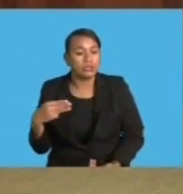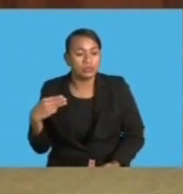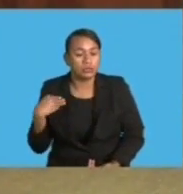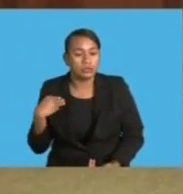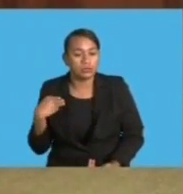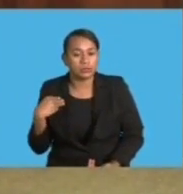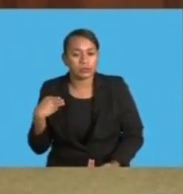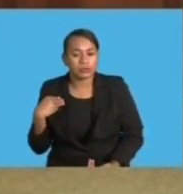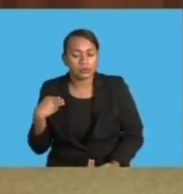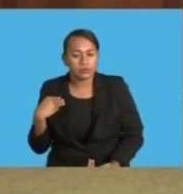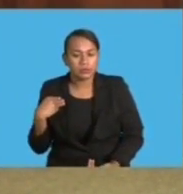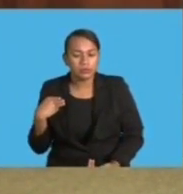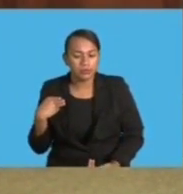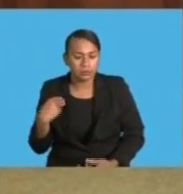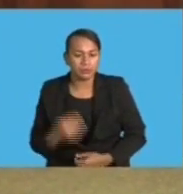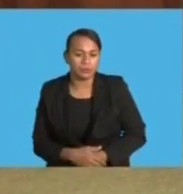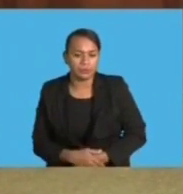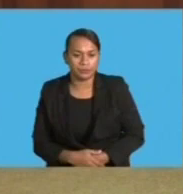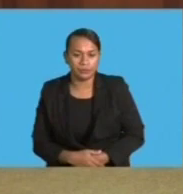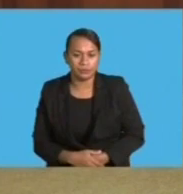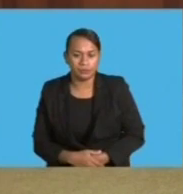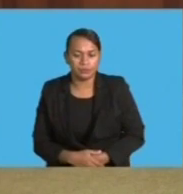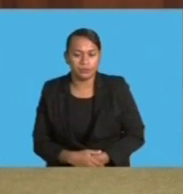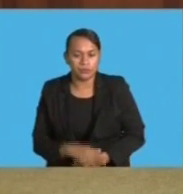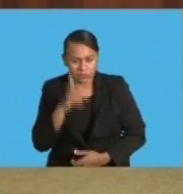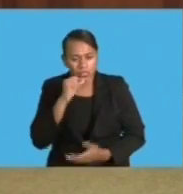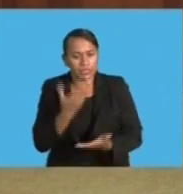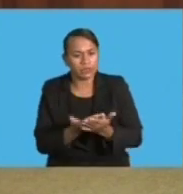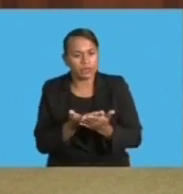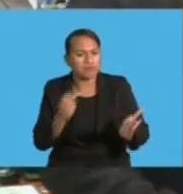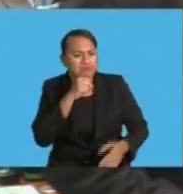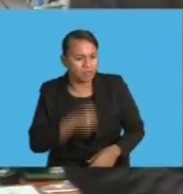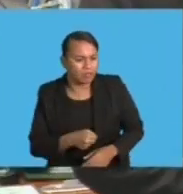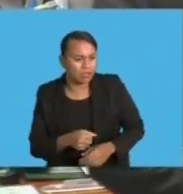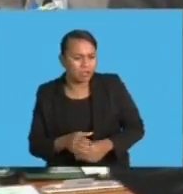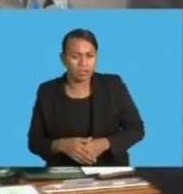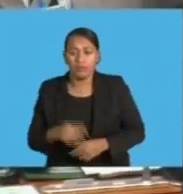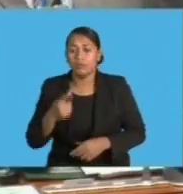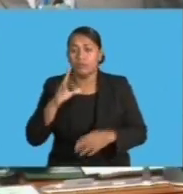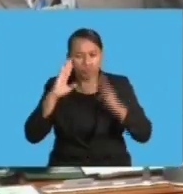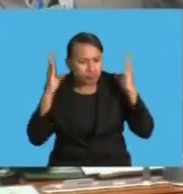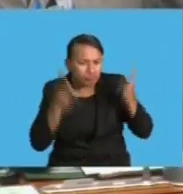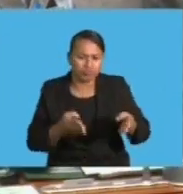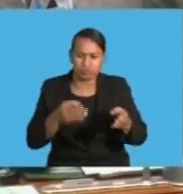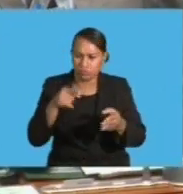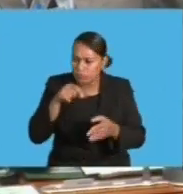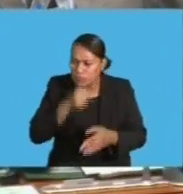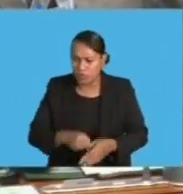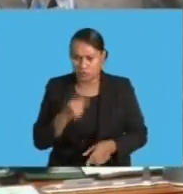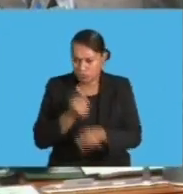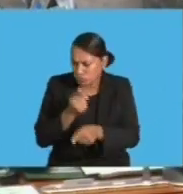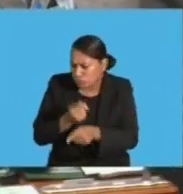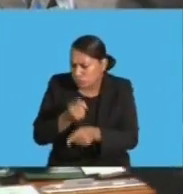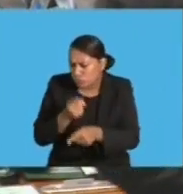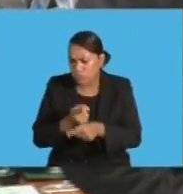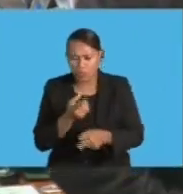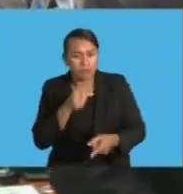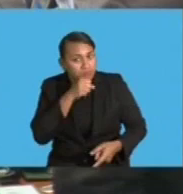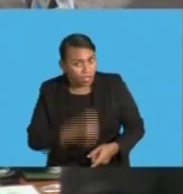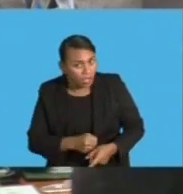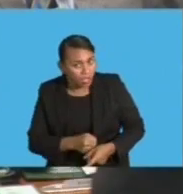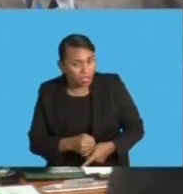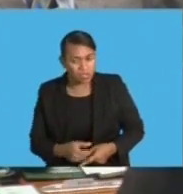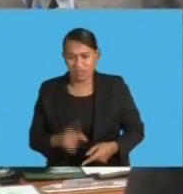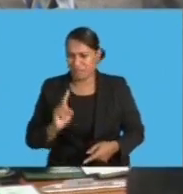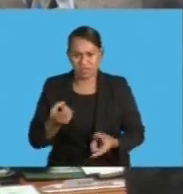resign because he was not doing his job. I wanted to speak to the man, but there was